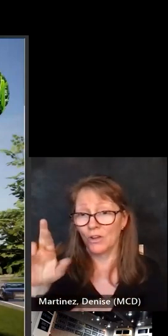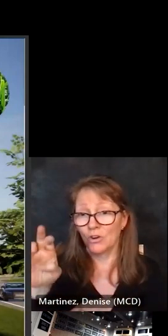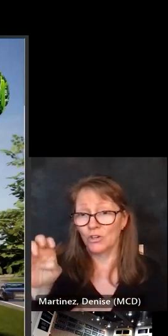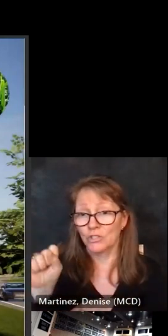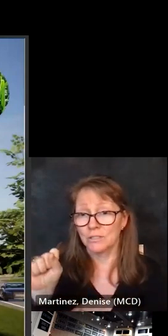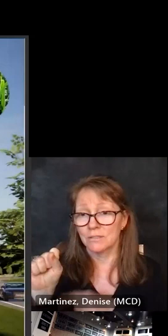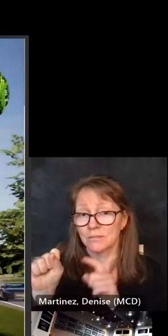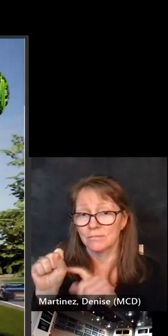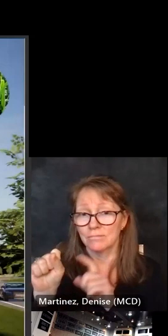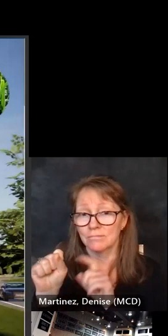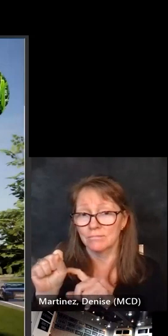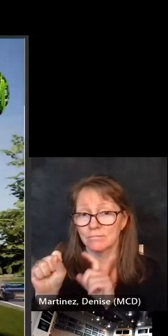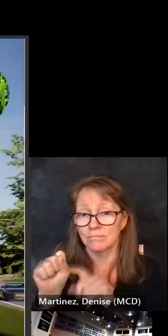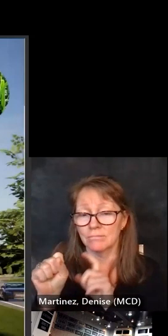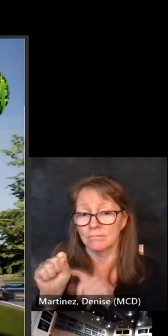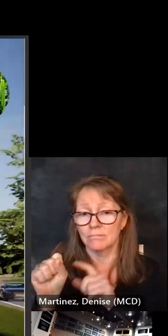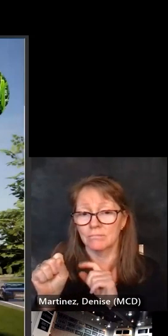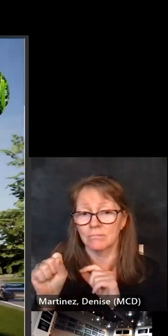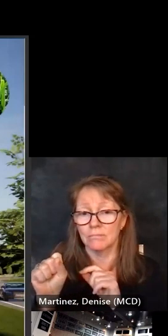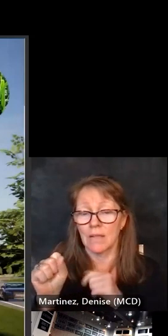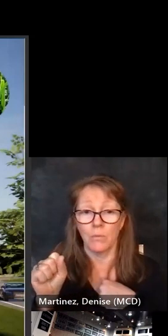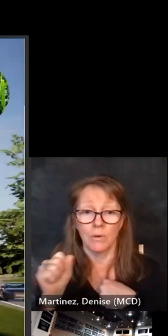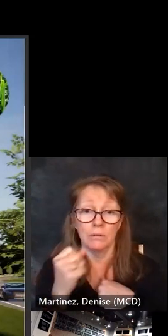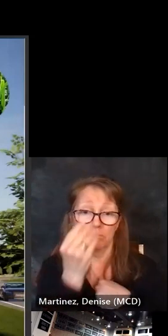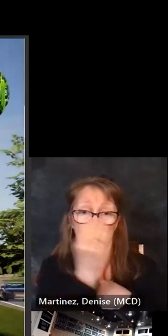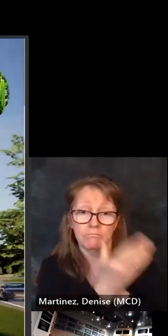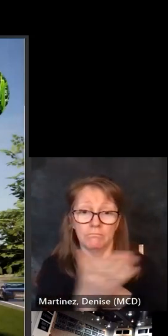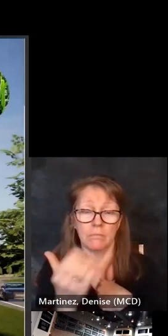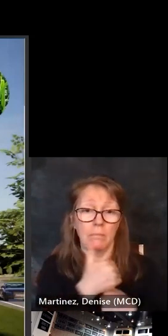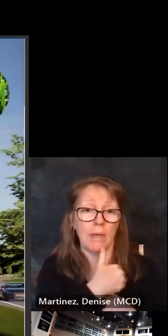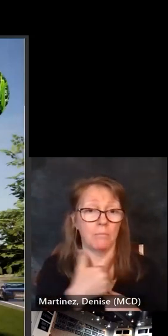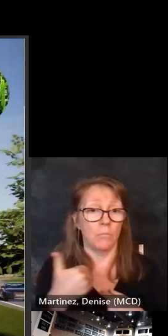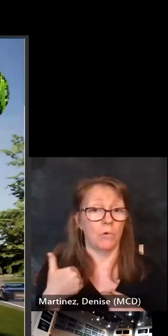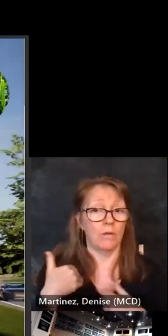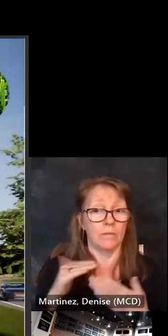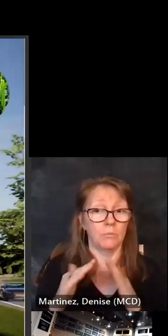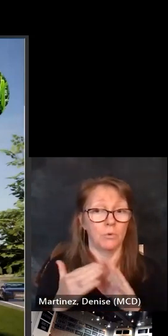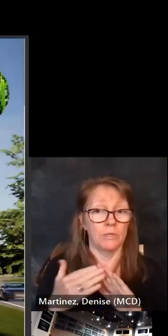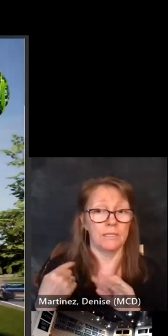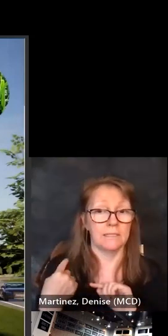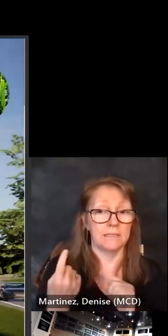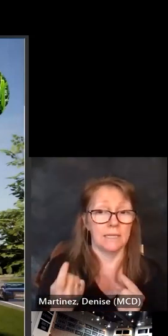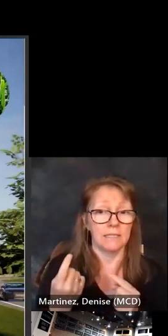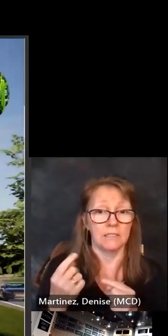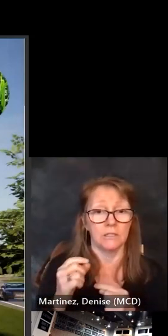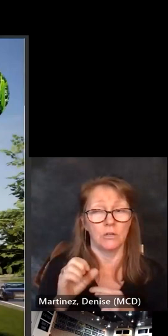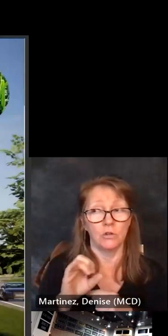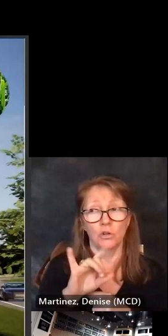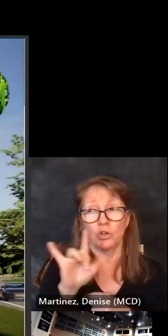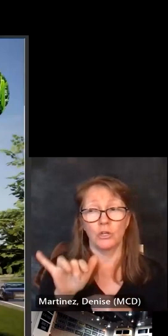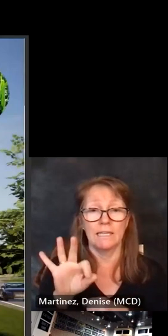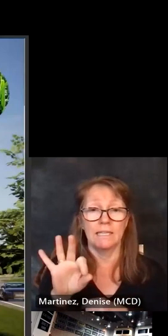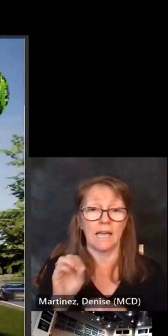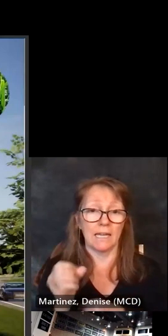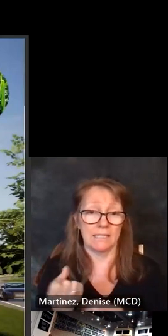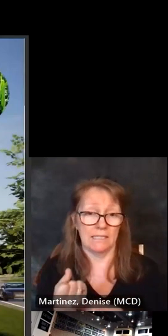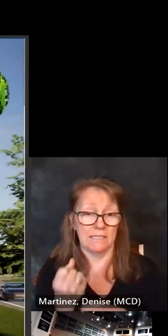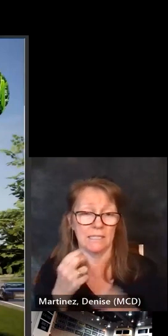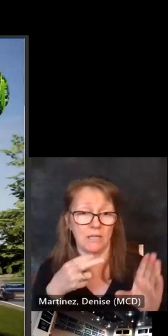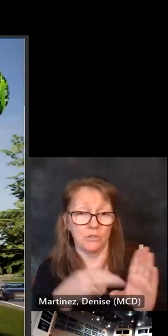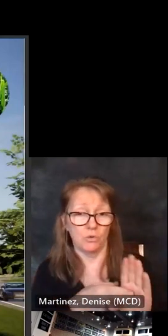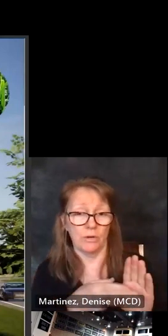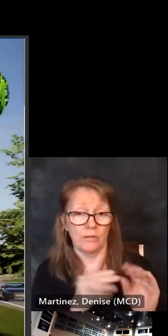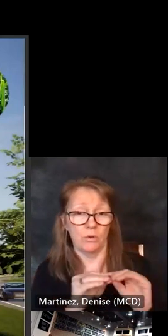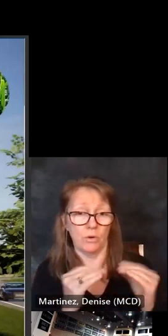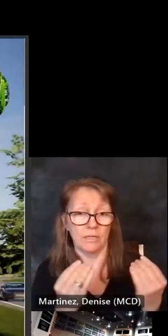will just say, as a member of this community since the early 90s, when I joined the organization, we were